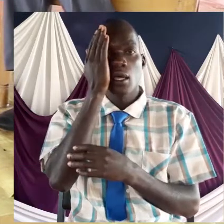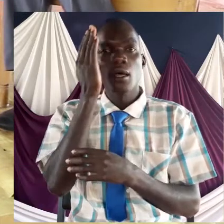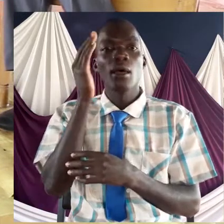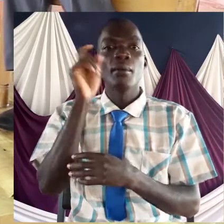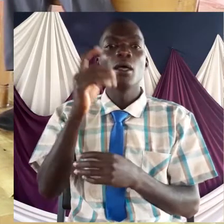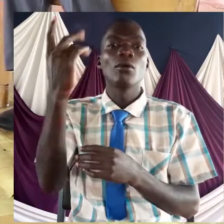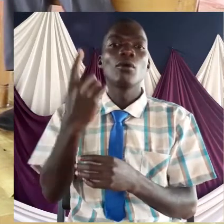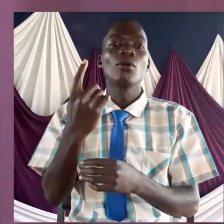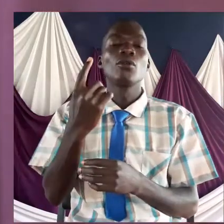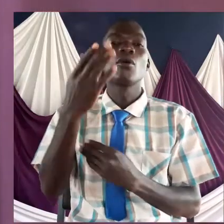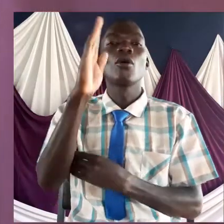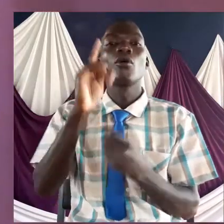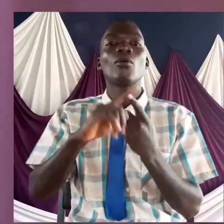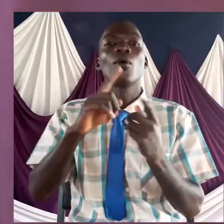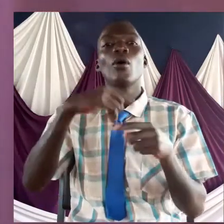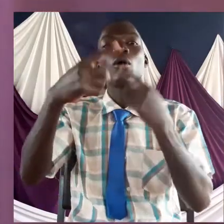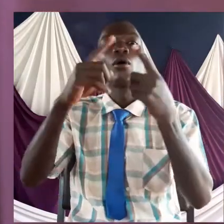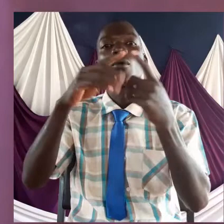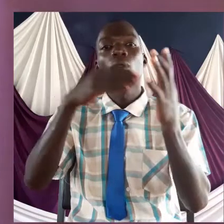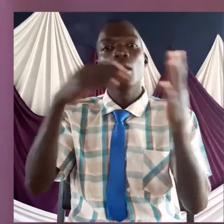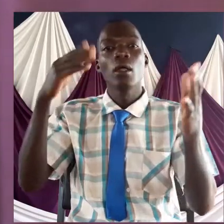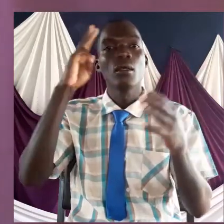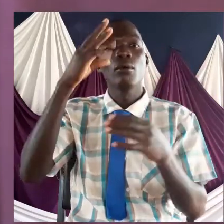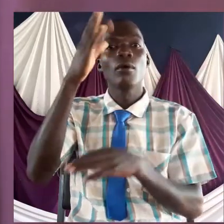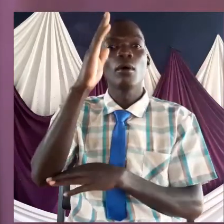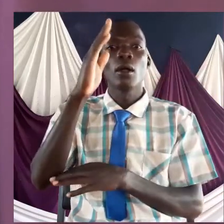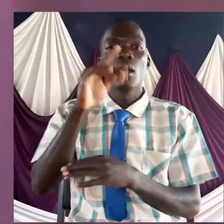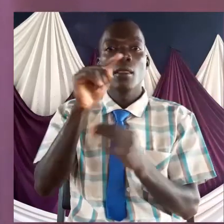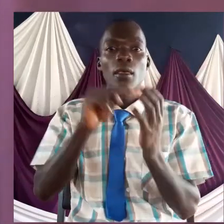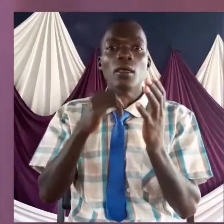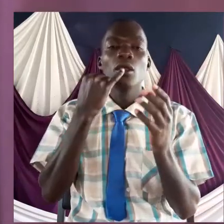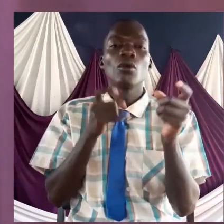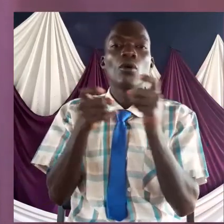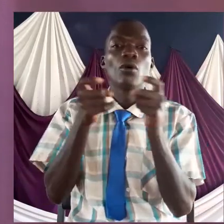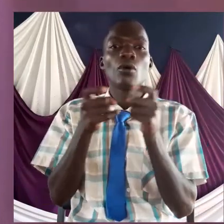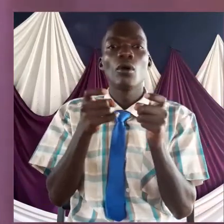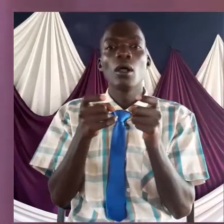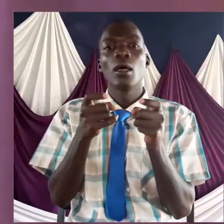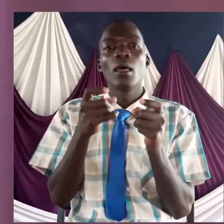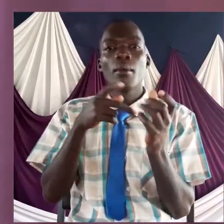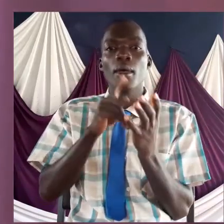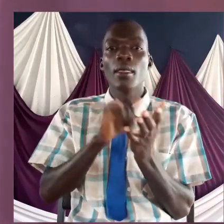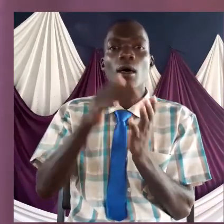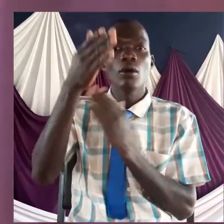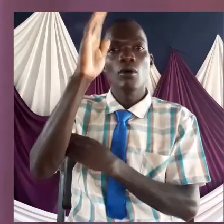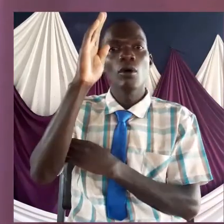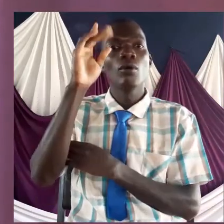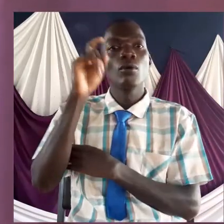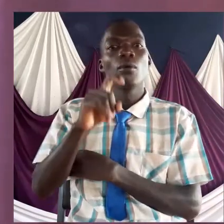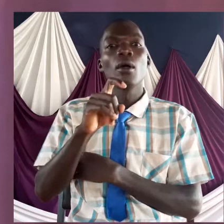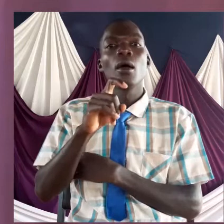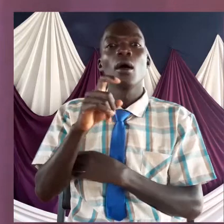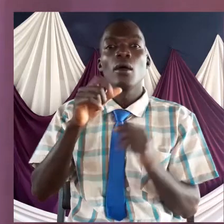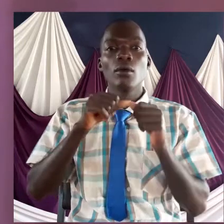God when they were, you know, going against the will of God. Mm-hmm. And this is to foretold the pain that Jesus would undergo when